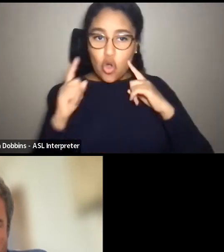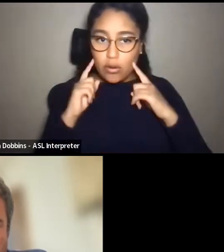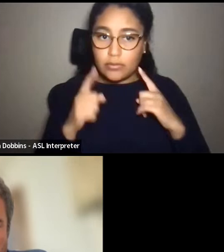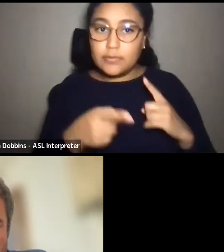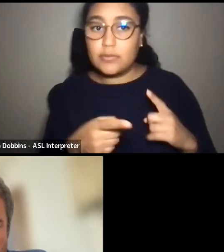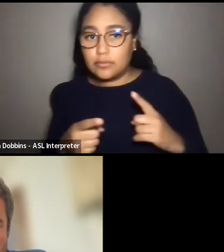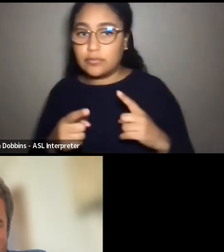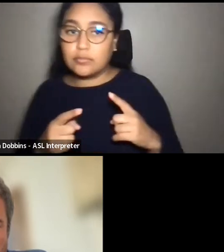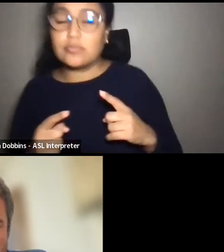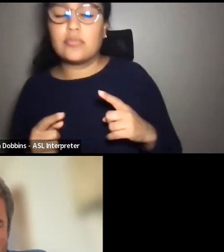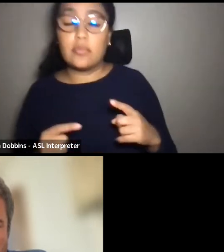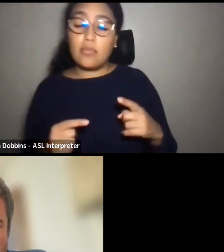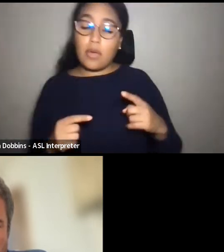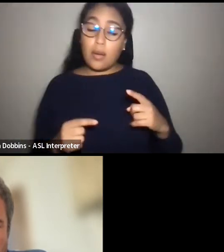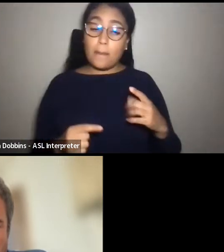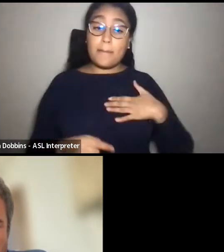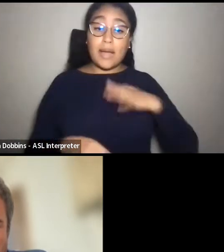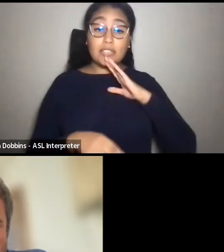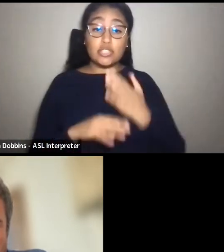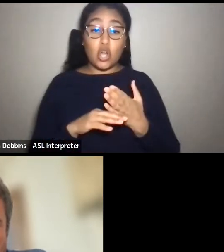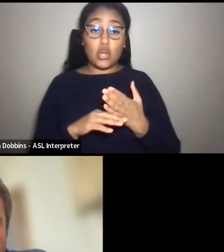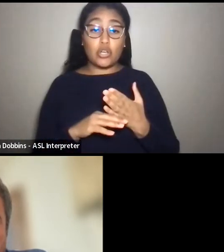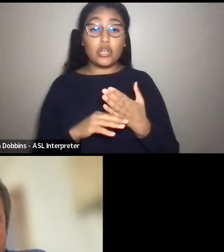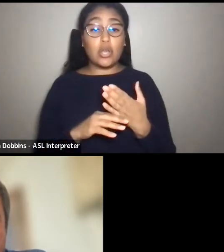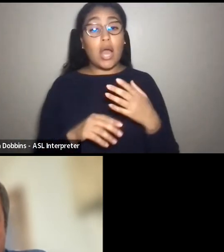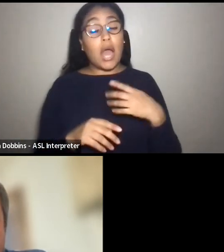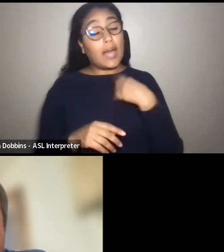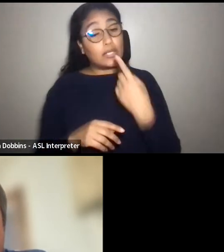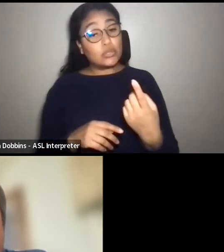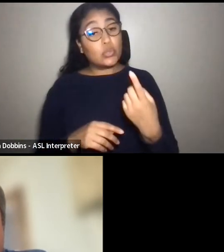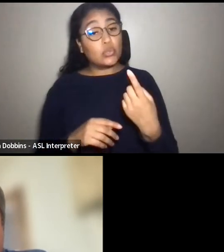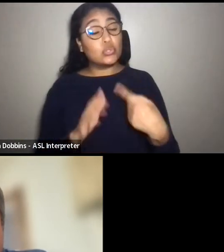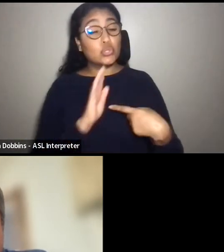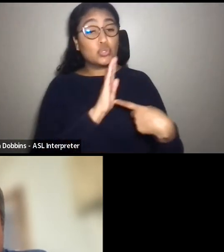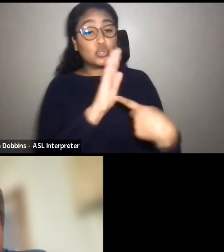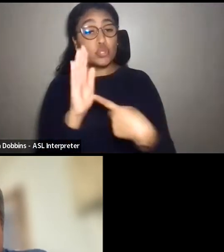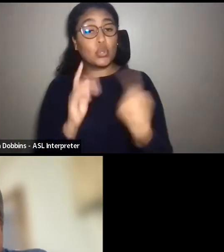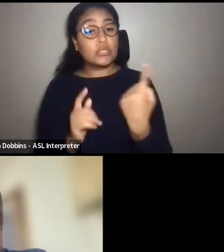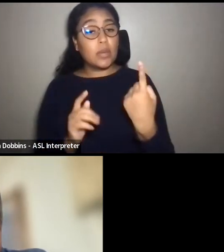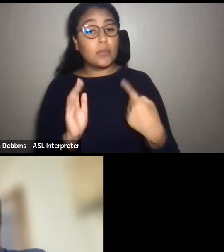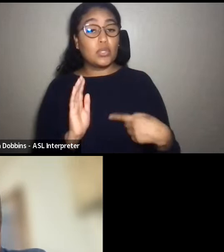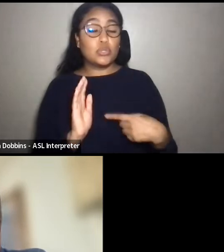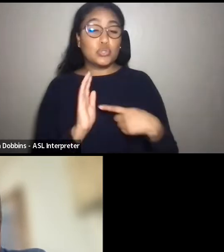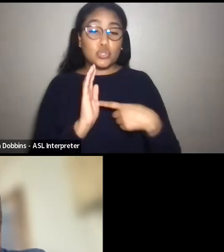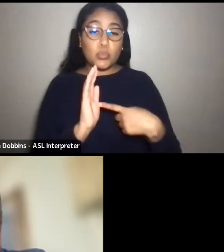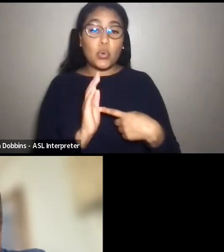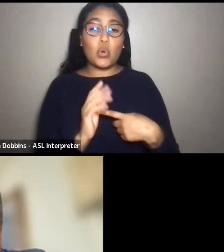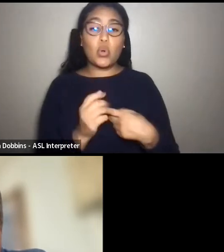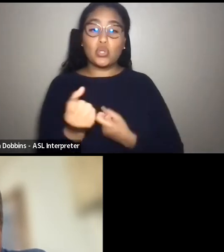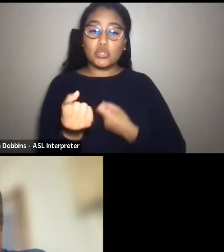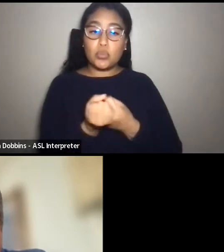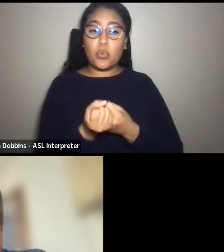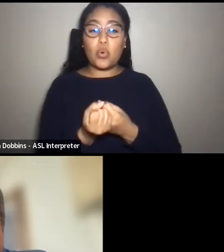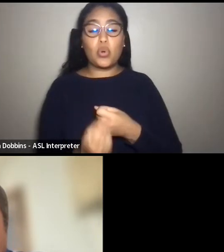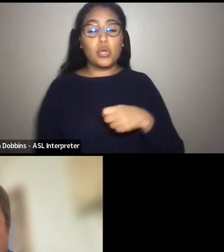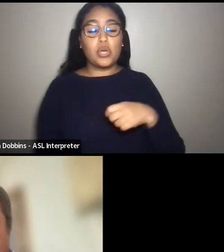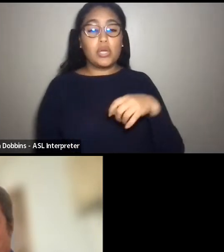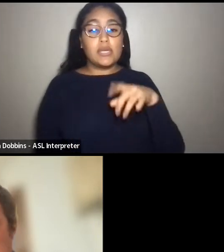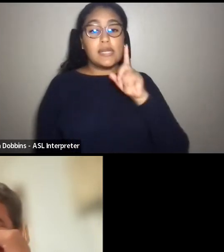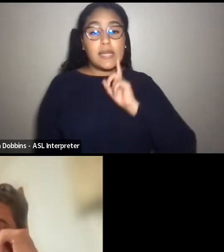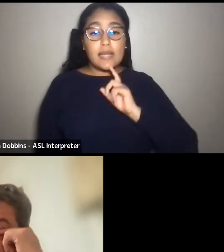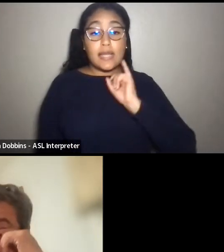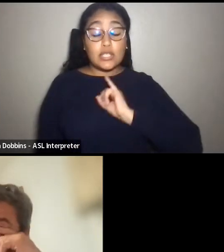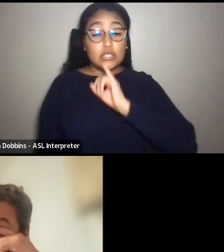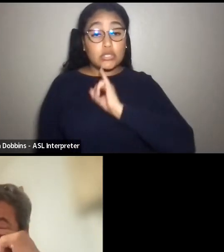week, I urged my daughter to wear something to show her support for Israel, something with Hebrew letters or a Jewish star, and she was